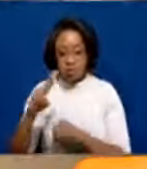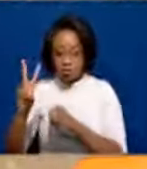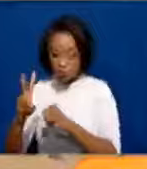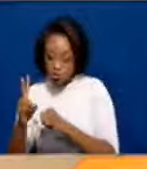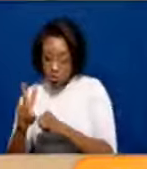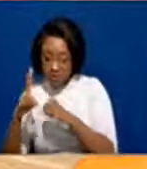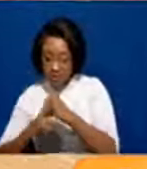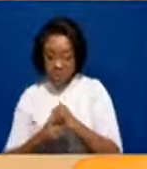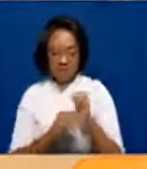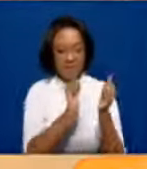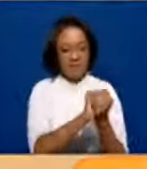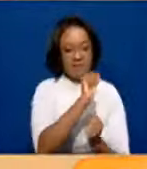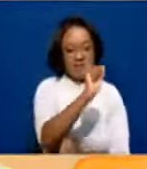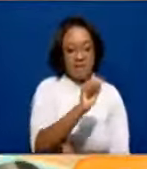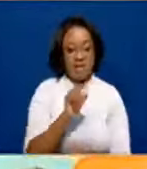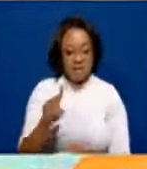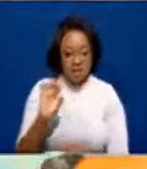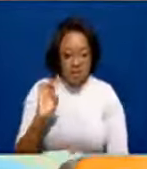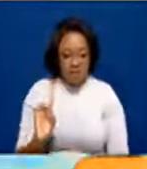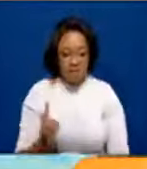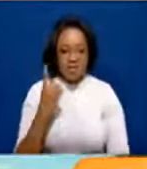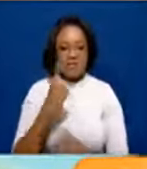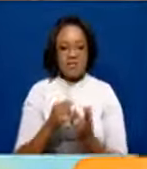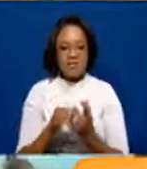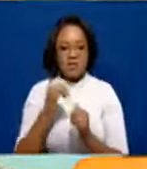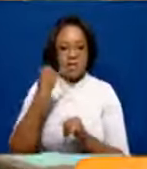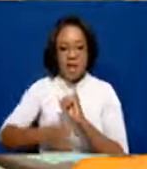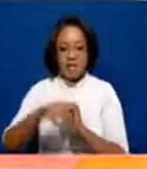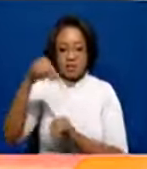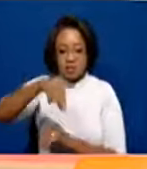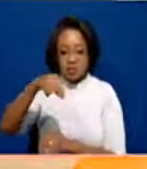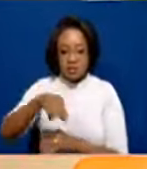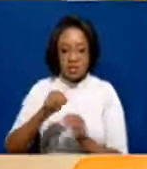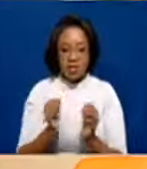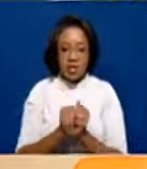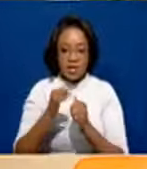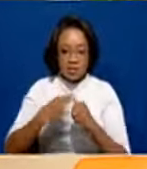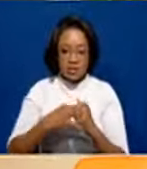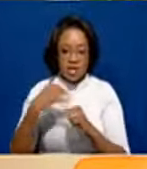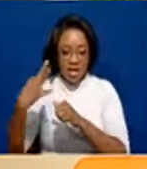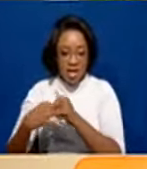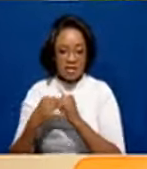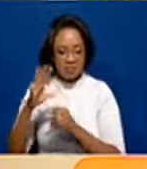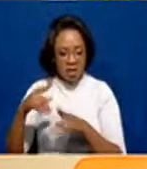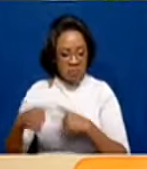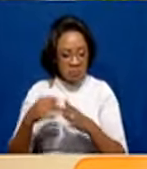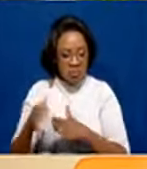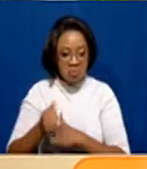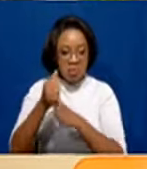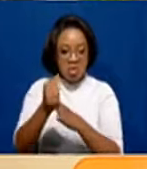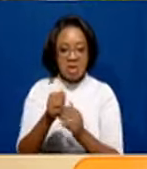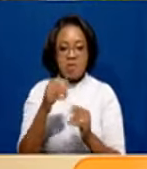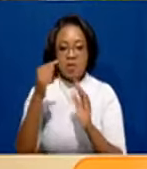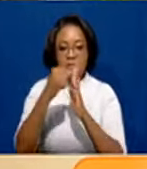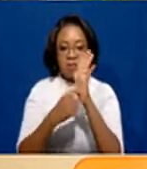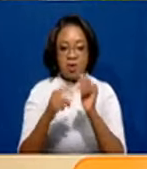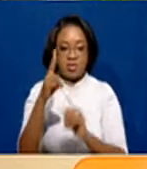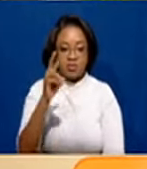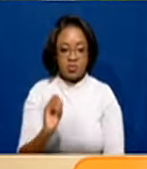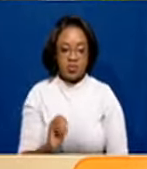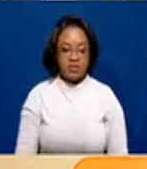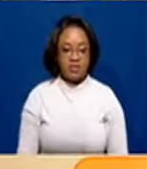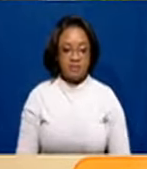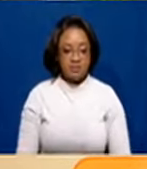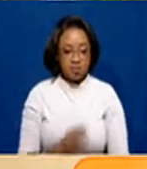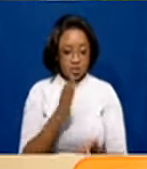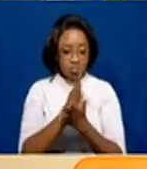27-15. They won the first or the last quarter 18-8. Thunder continued to top the league with 28 points. You know, I